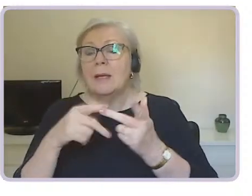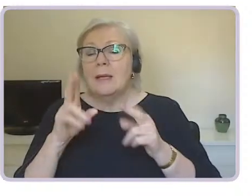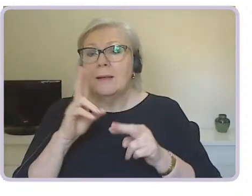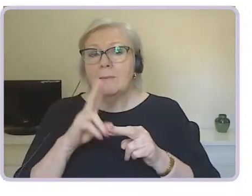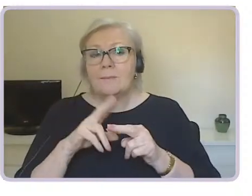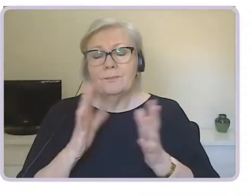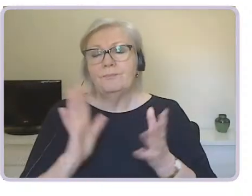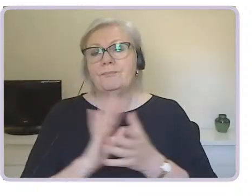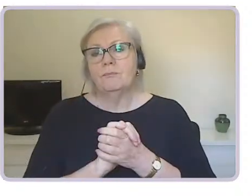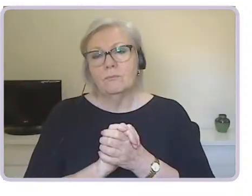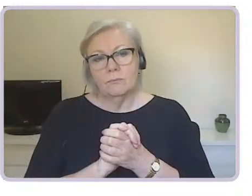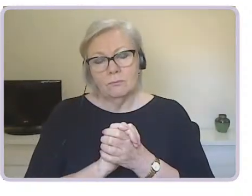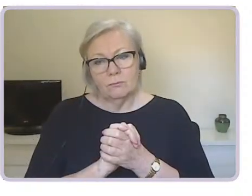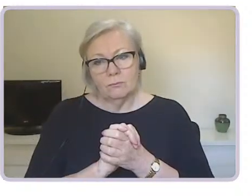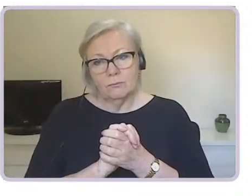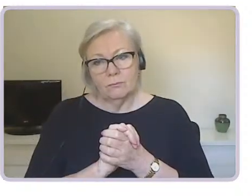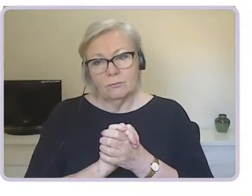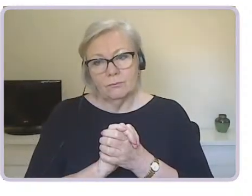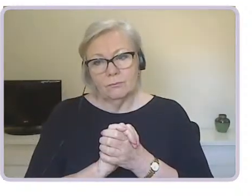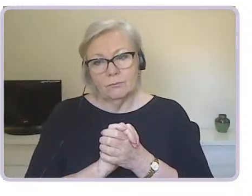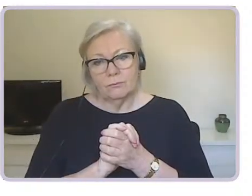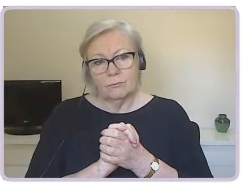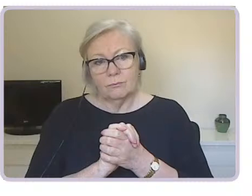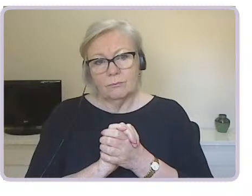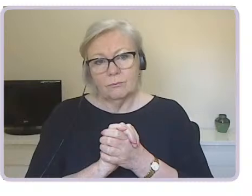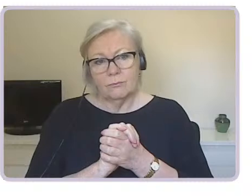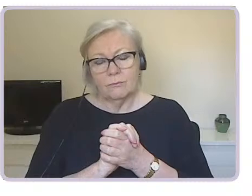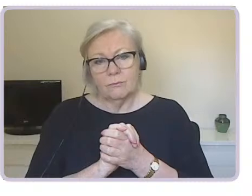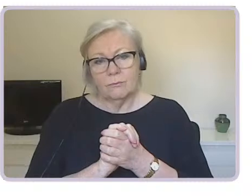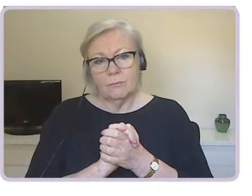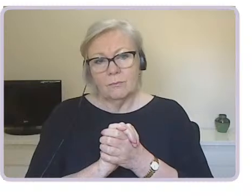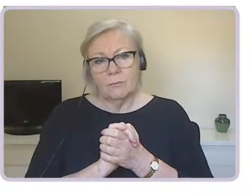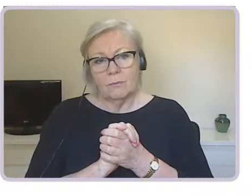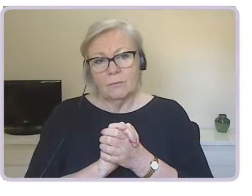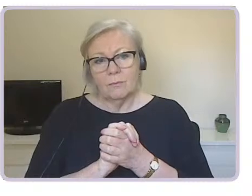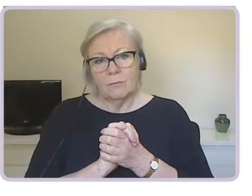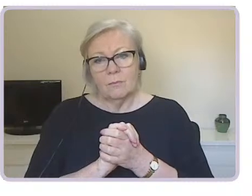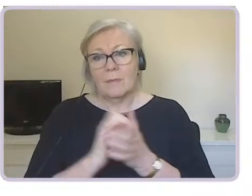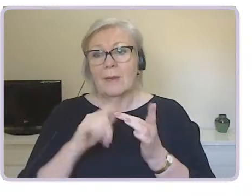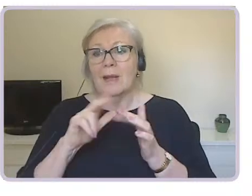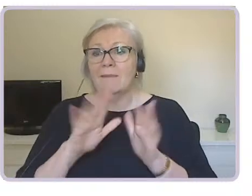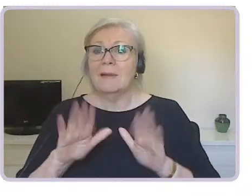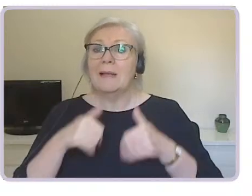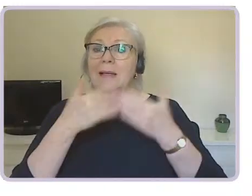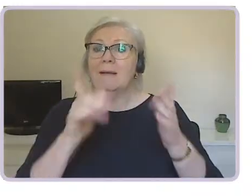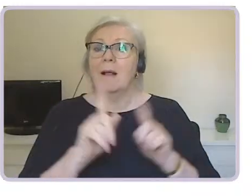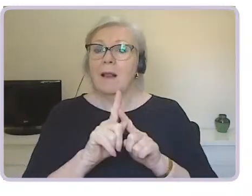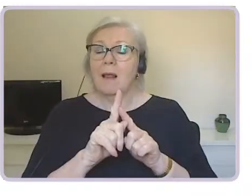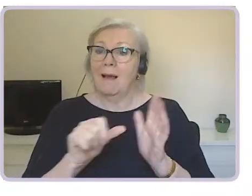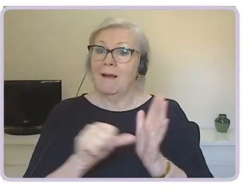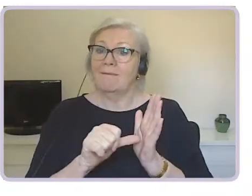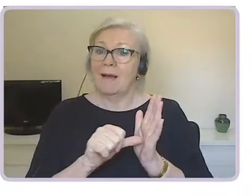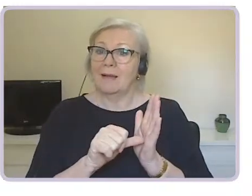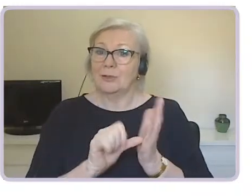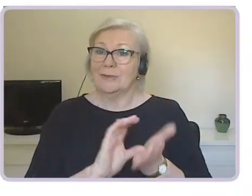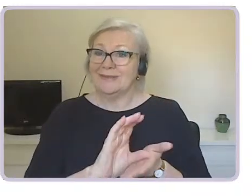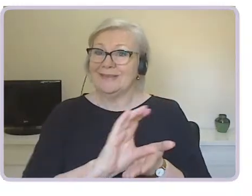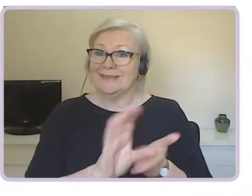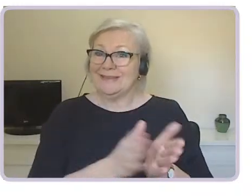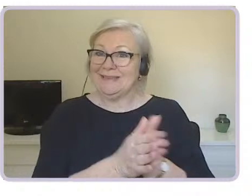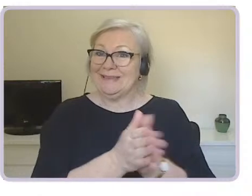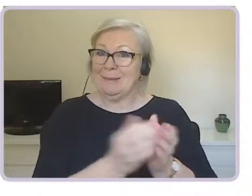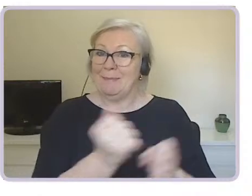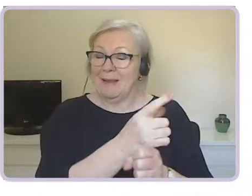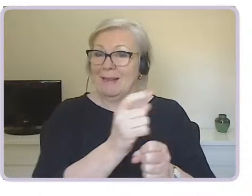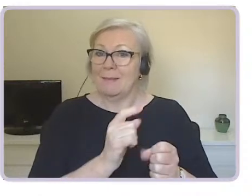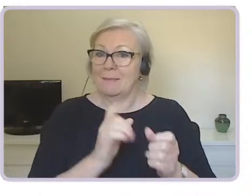with the problems of them being given a financial perverse incentive, if you like, to stay open, given that 10%